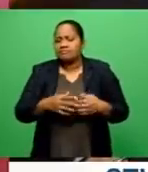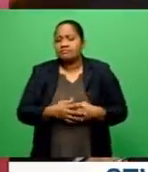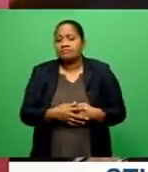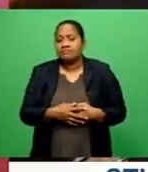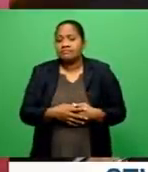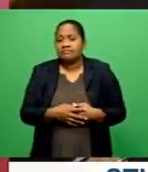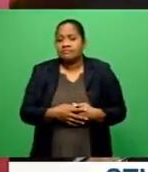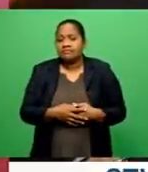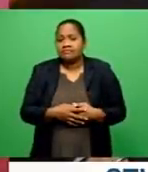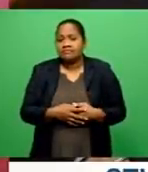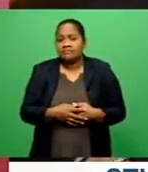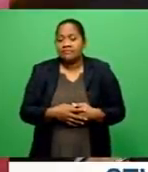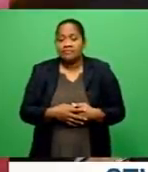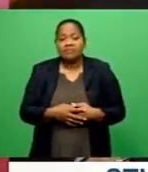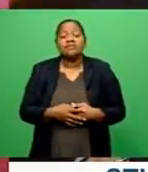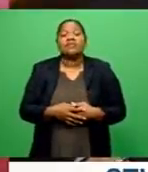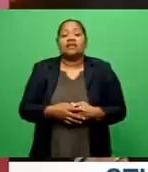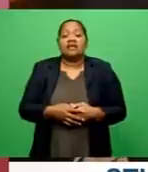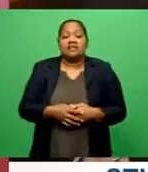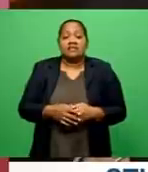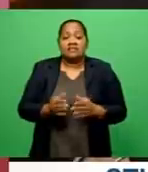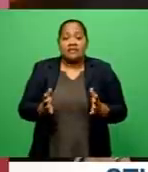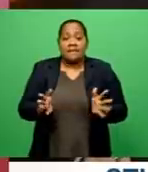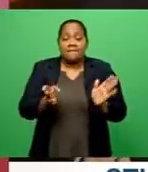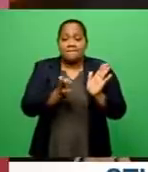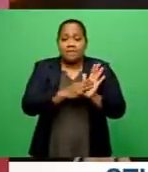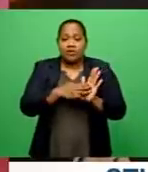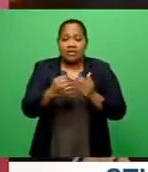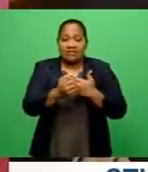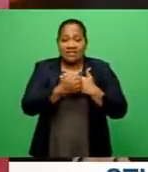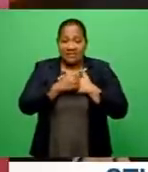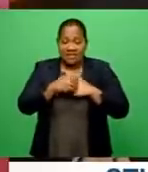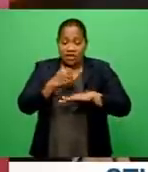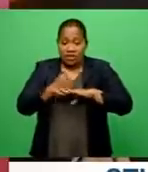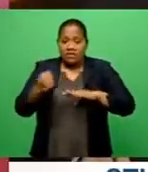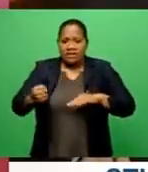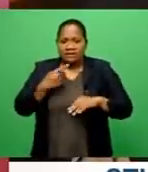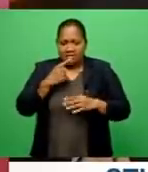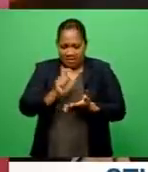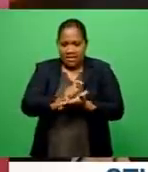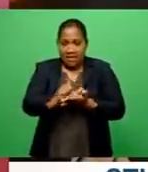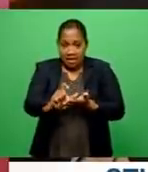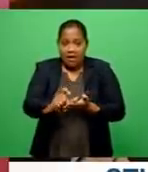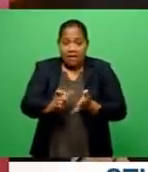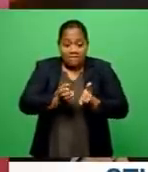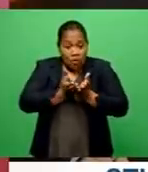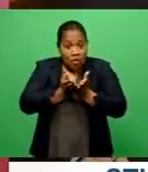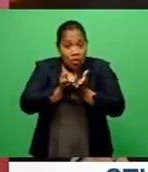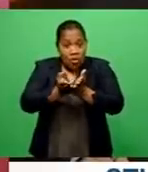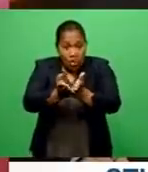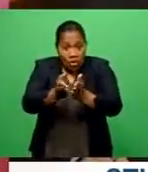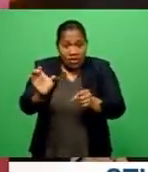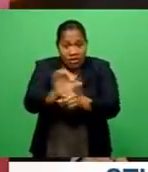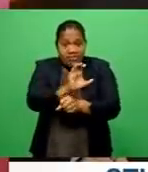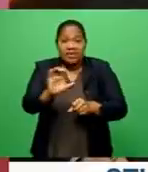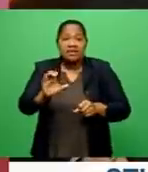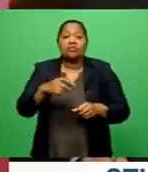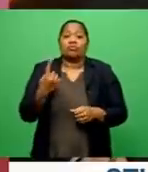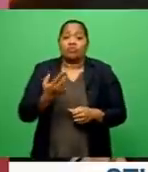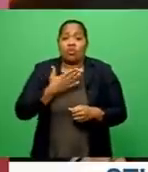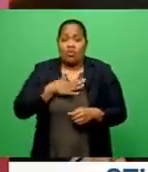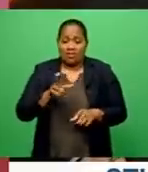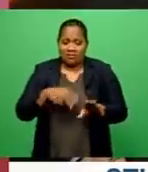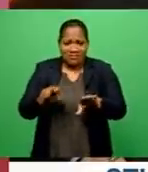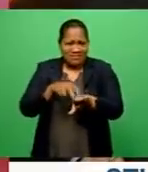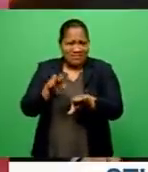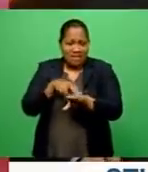Edwin, the Maritime Safety Authority of Fiji has made it abundantly clear that for shipping companies or who wishes to take passengers